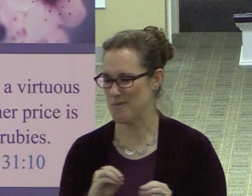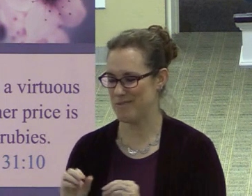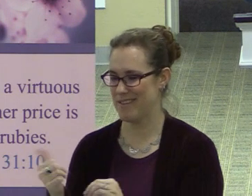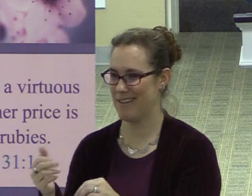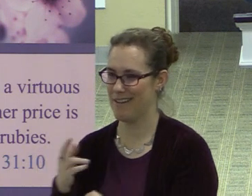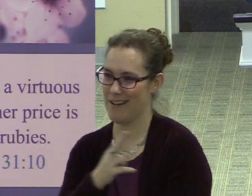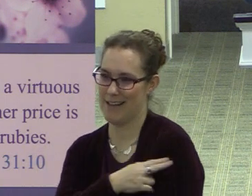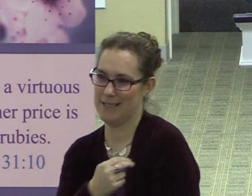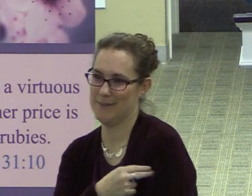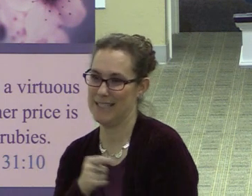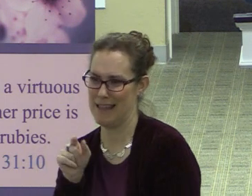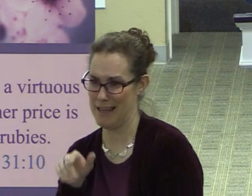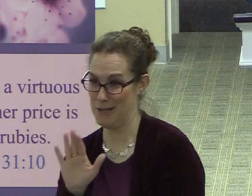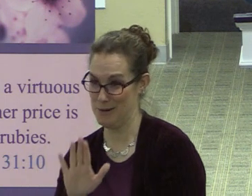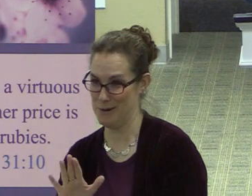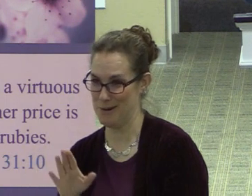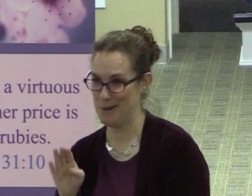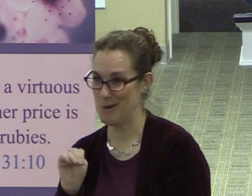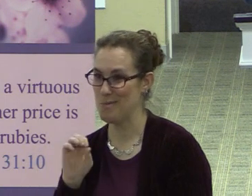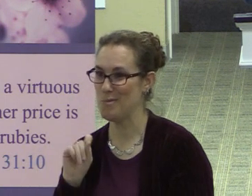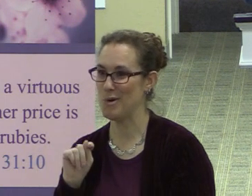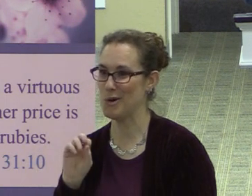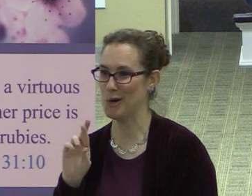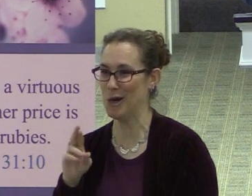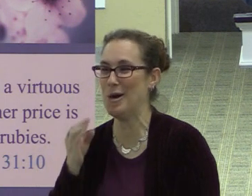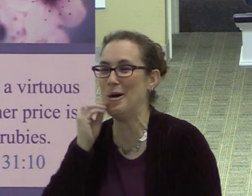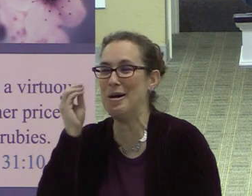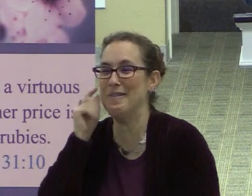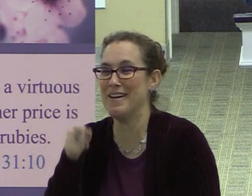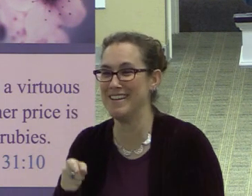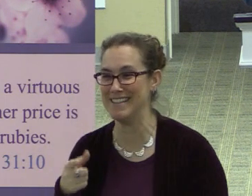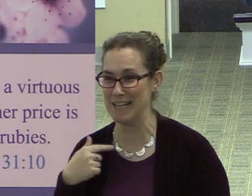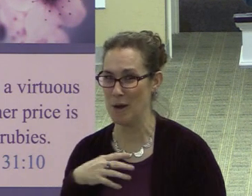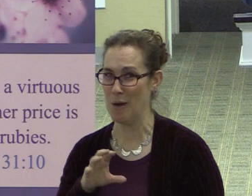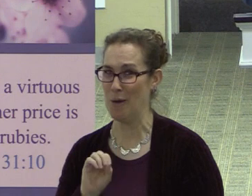is that your motorhome out there? I said, yes. He goes, oh.